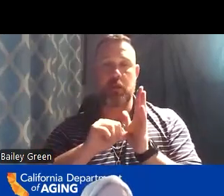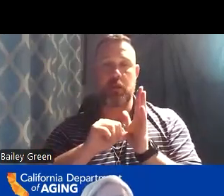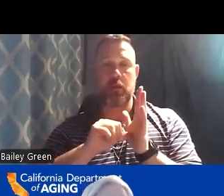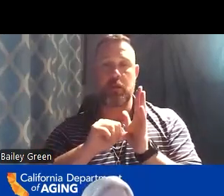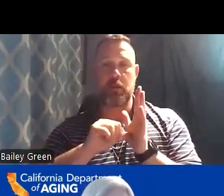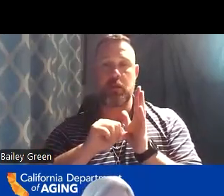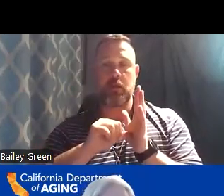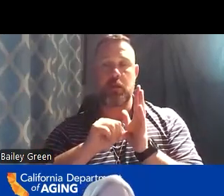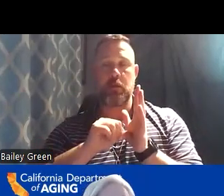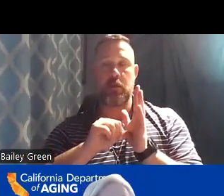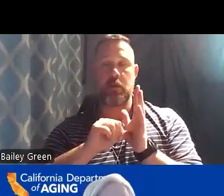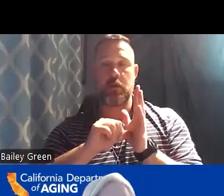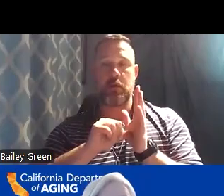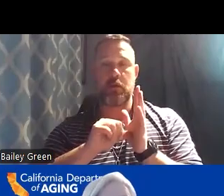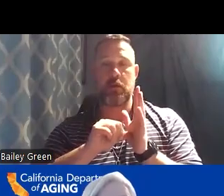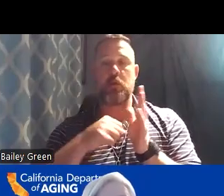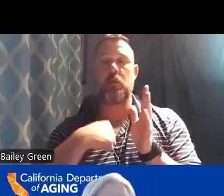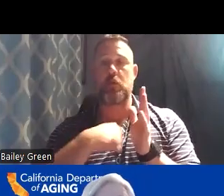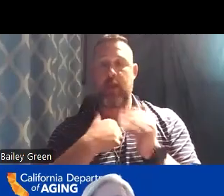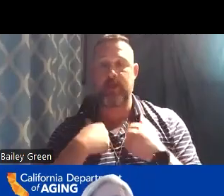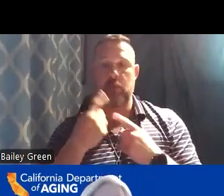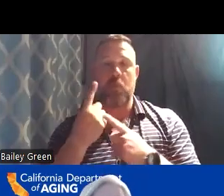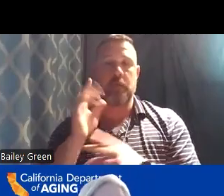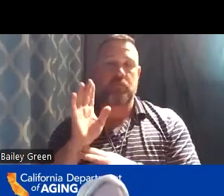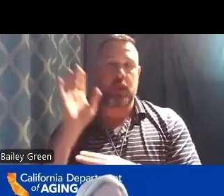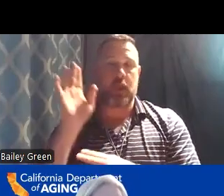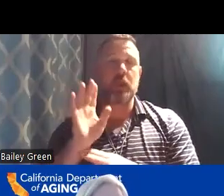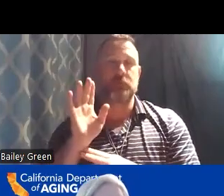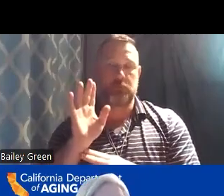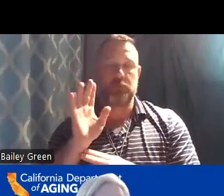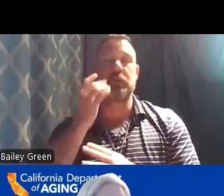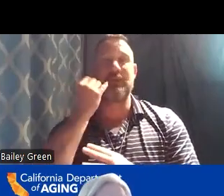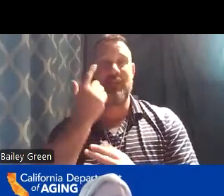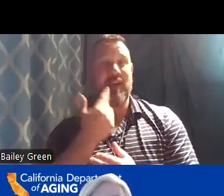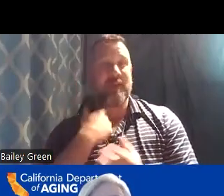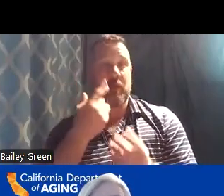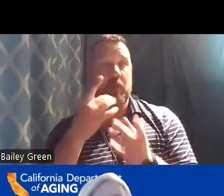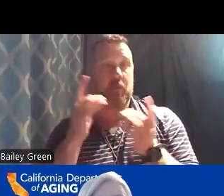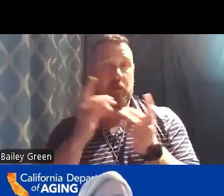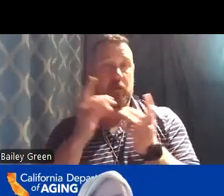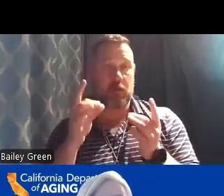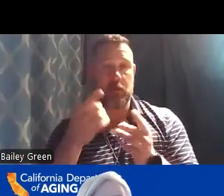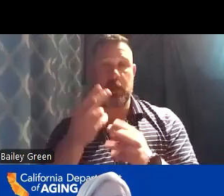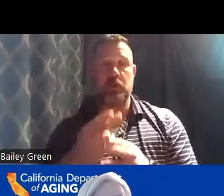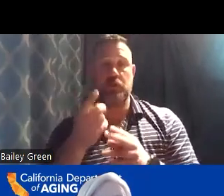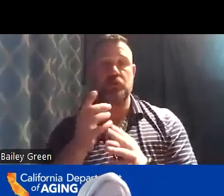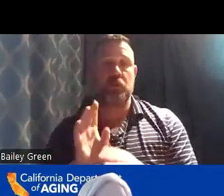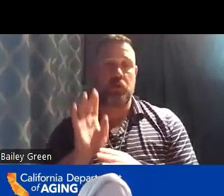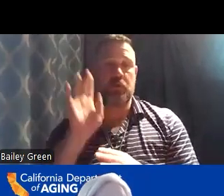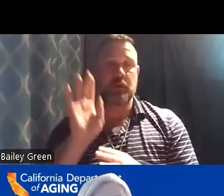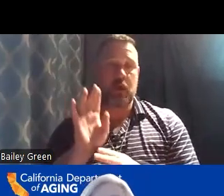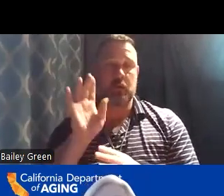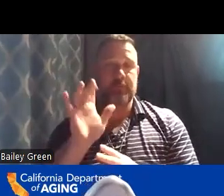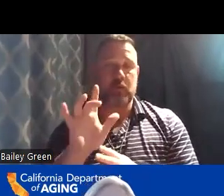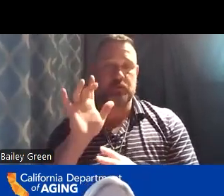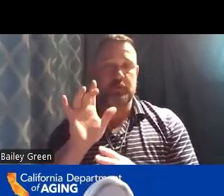And we do have one hand up. Again, if you have a comment, you can use your raised hand icon